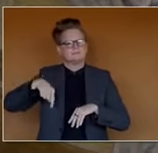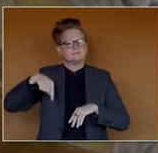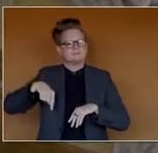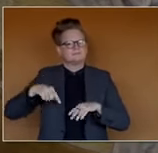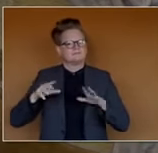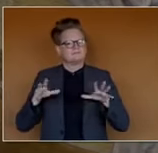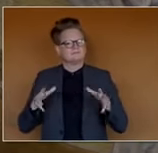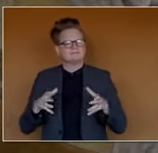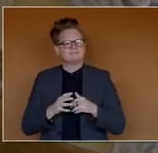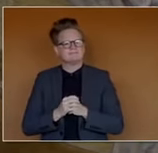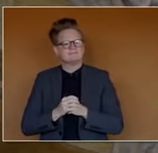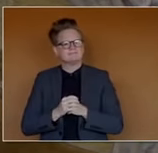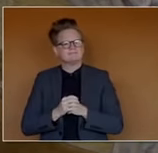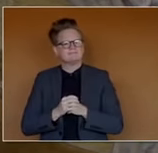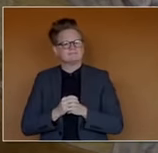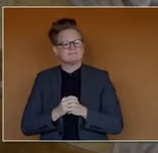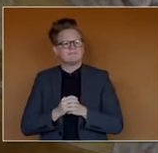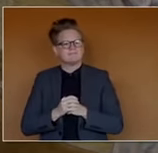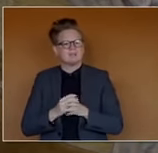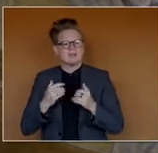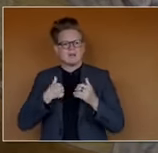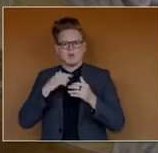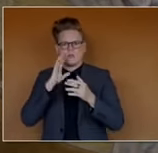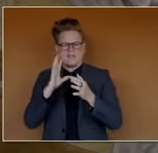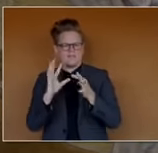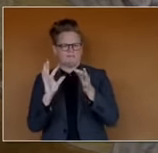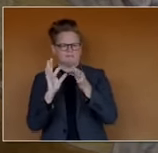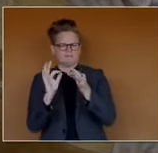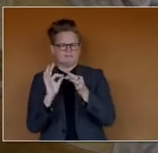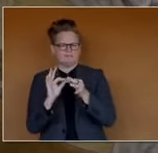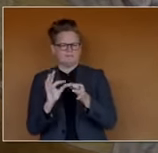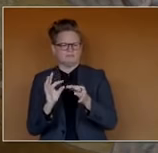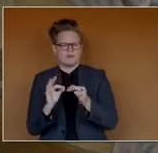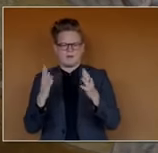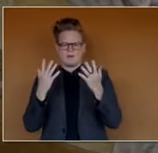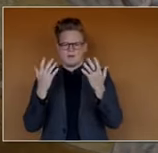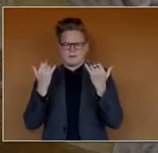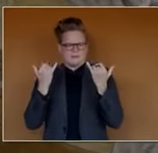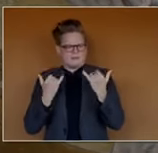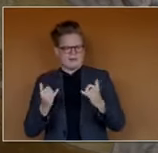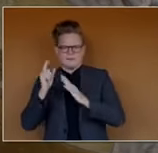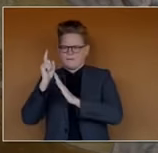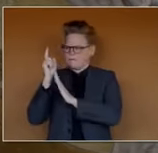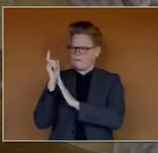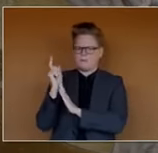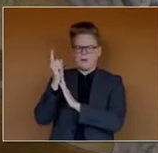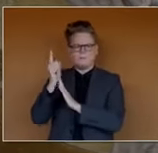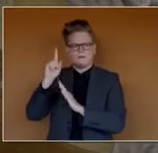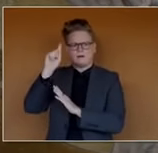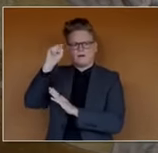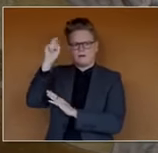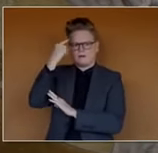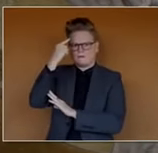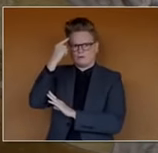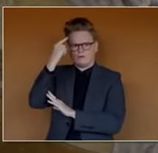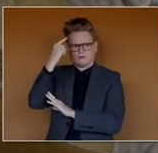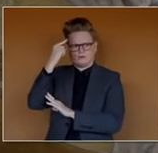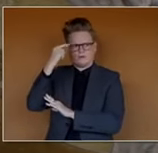an unprecedented moment where government is coming to the aid of those who need it